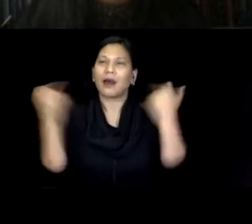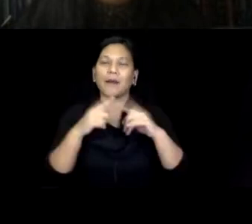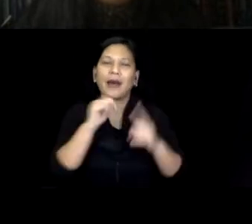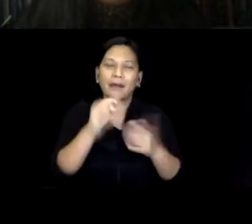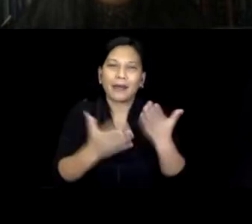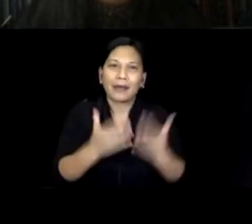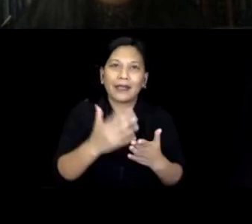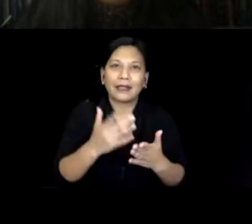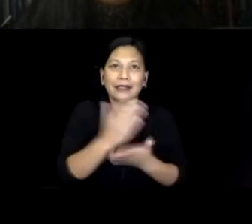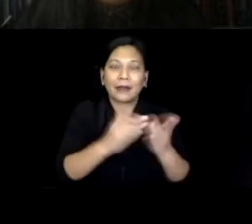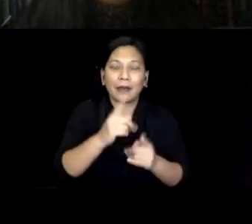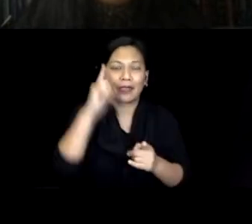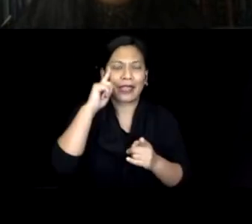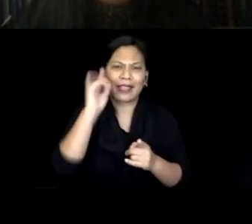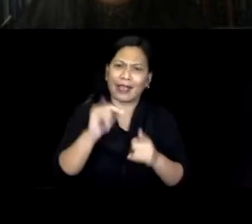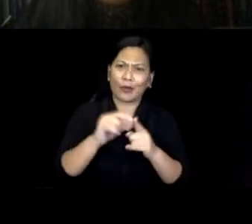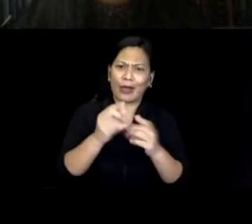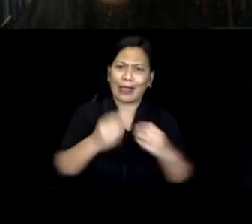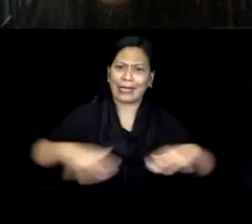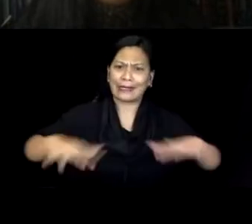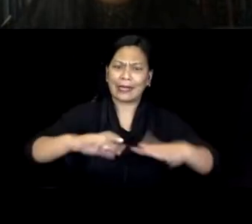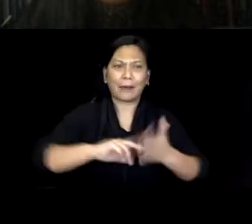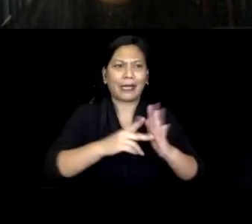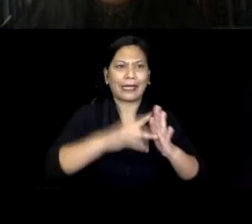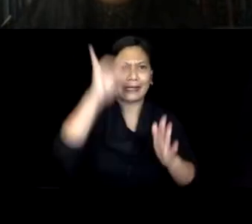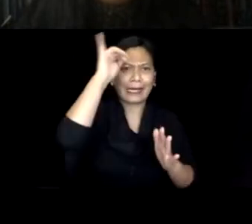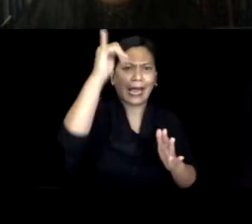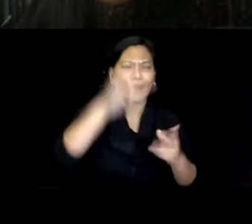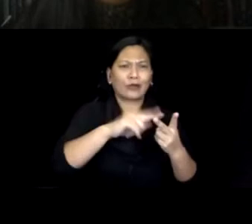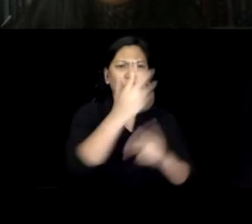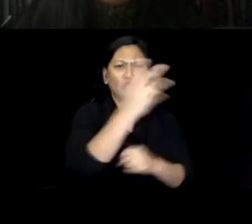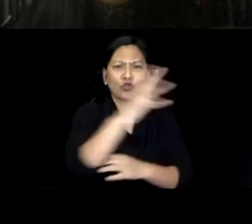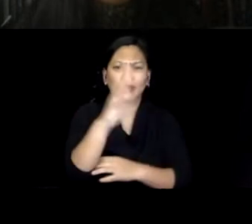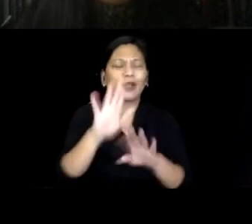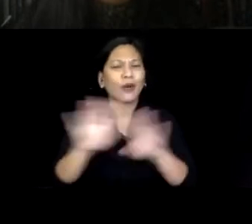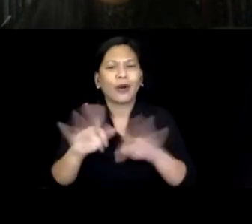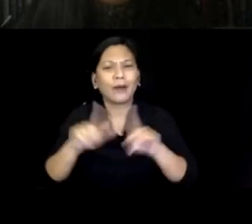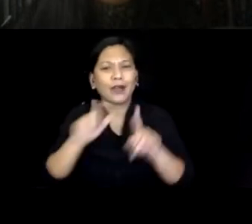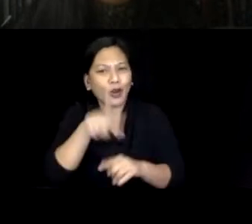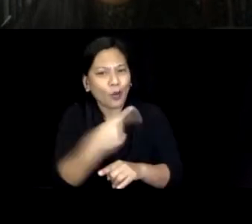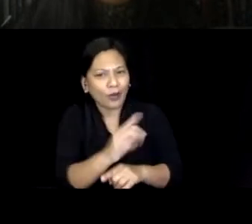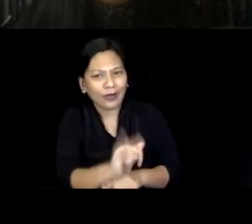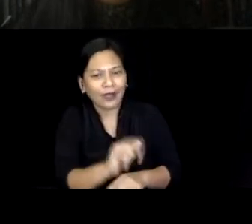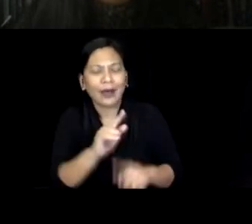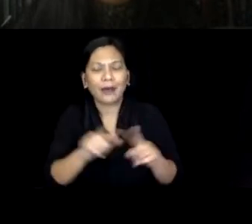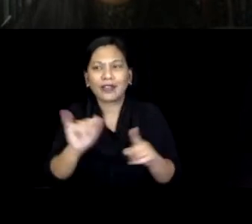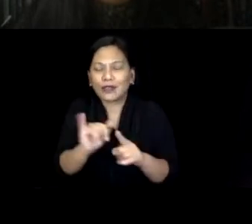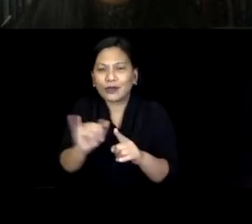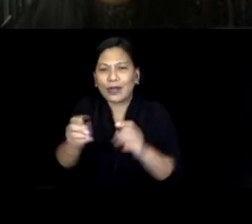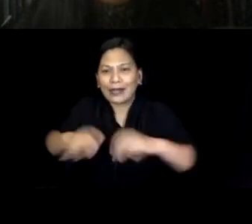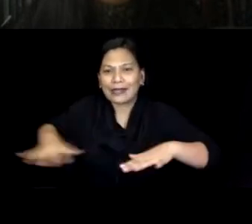cows and trees, right? Landscape was anything that was in a frame, and it was, whether it's an